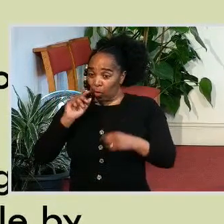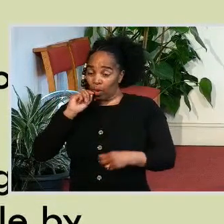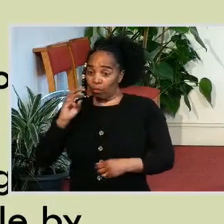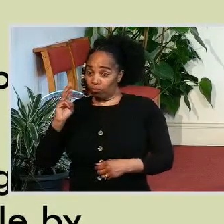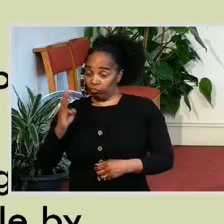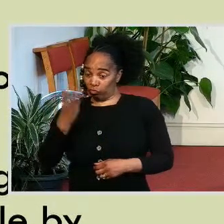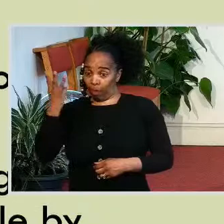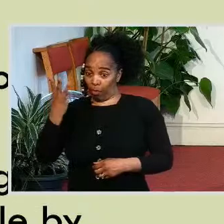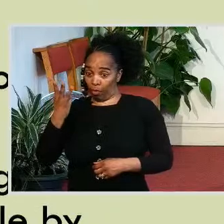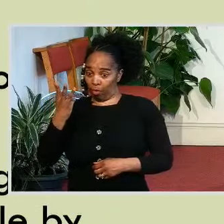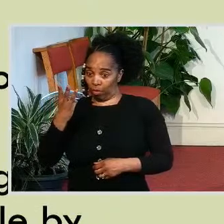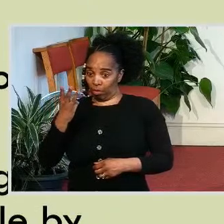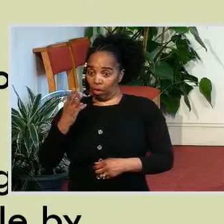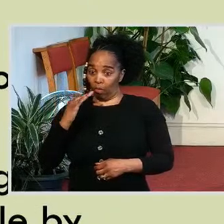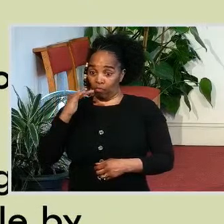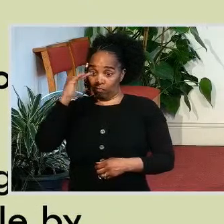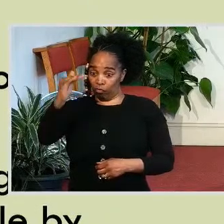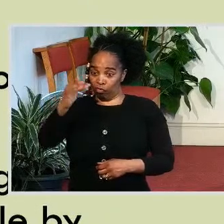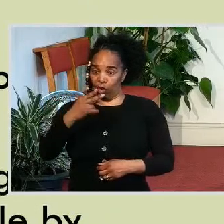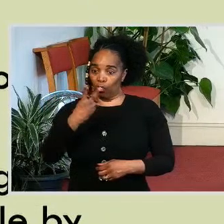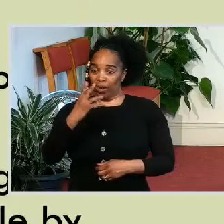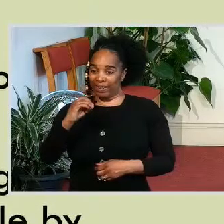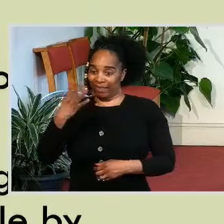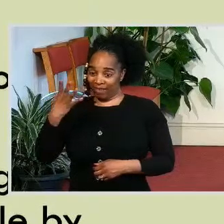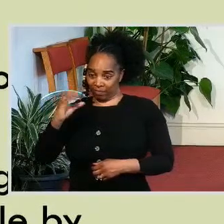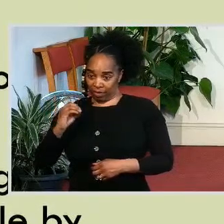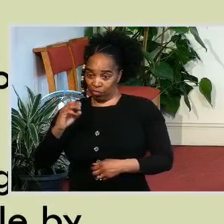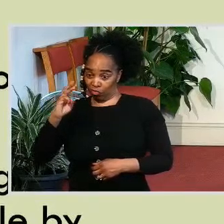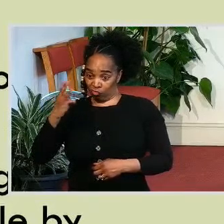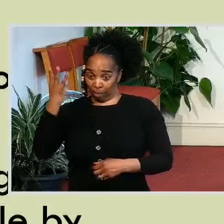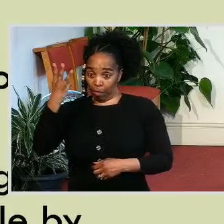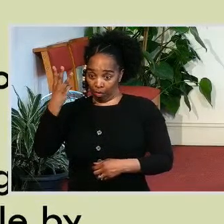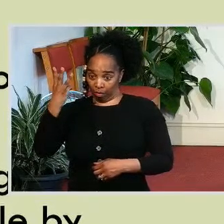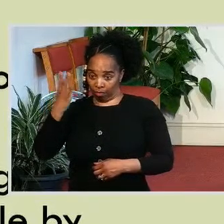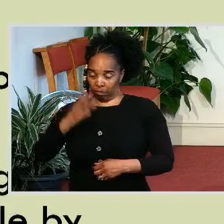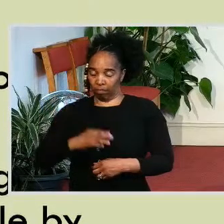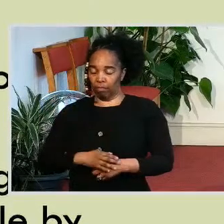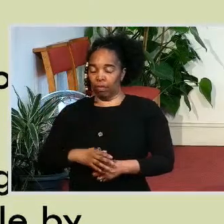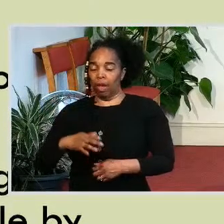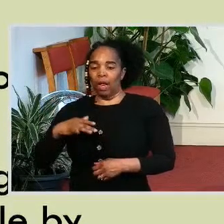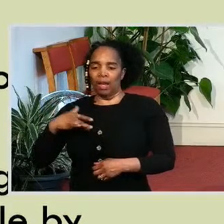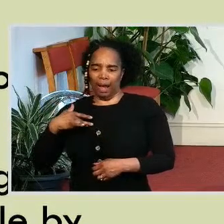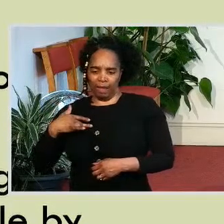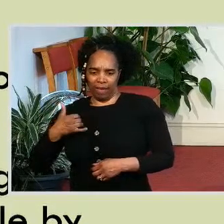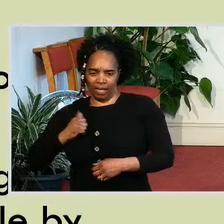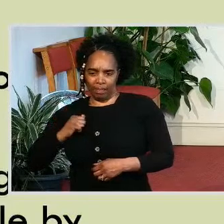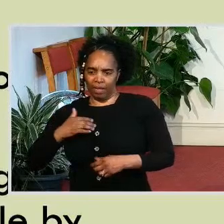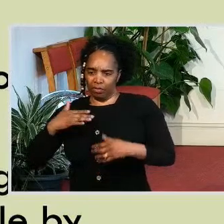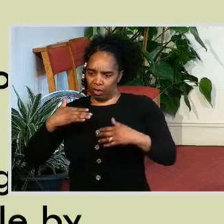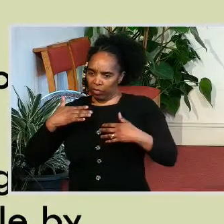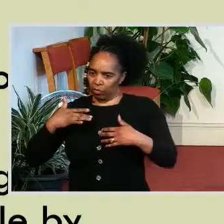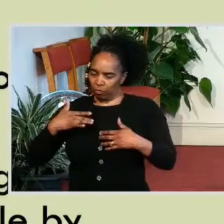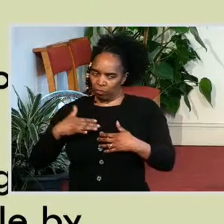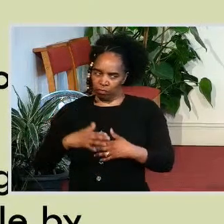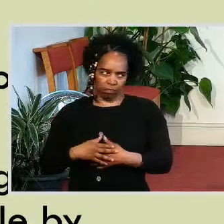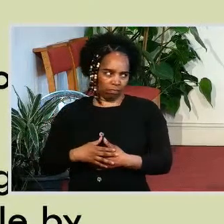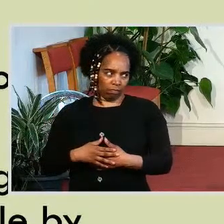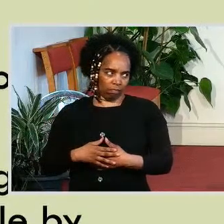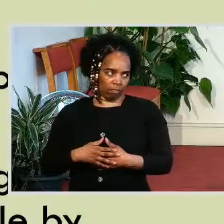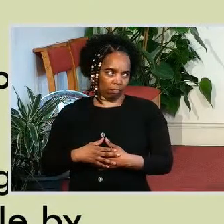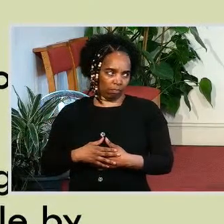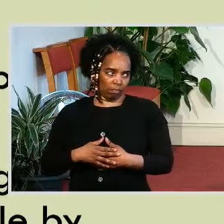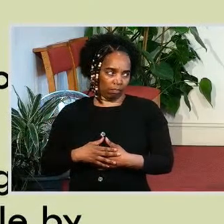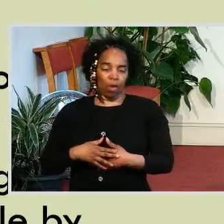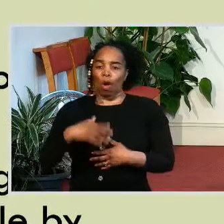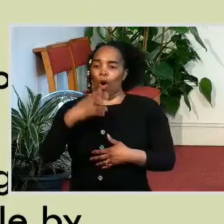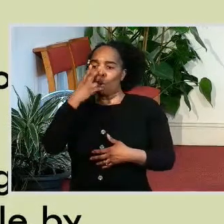2050. And that's really mainly because people's life expectancy the number of people, the older